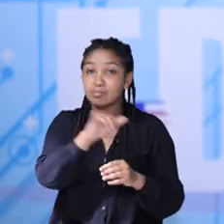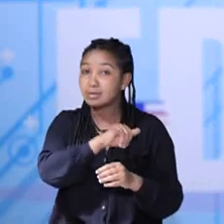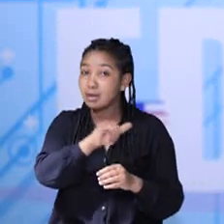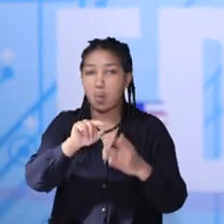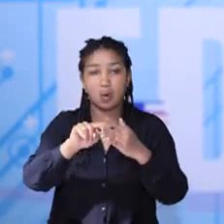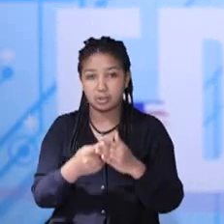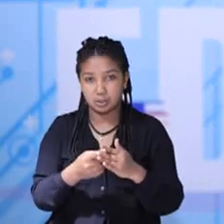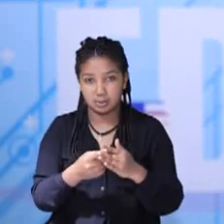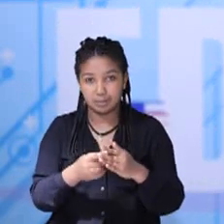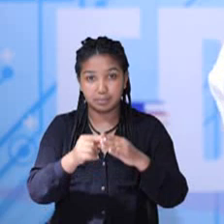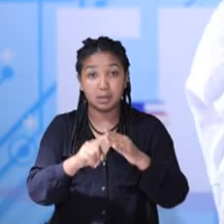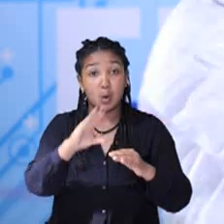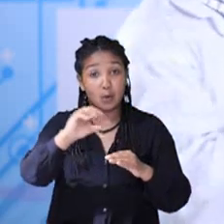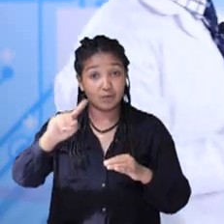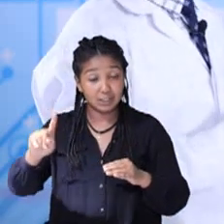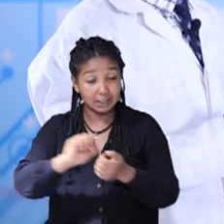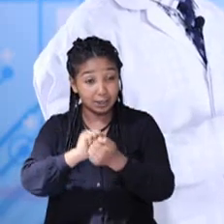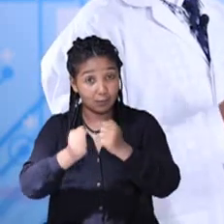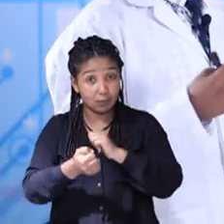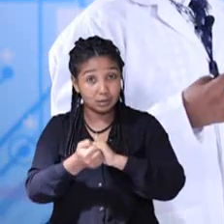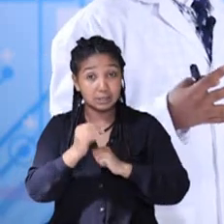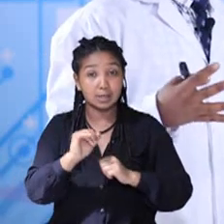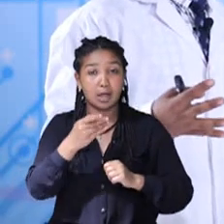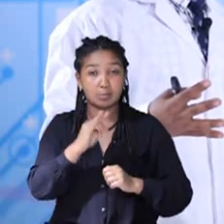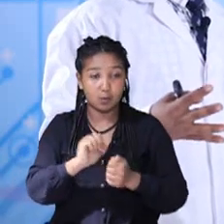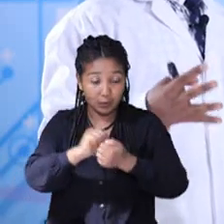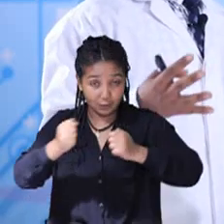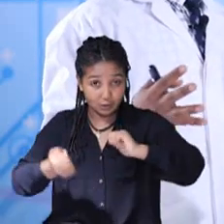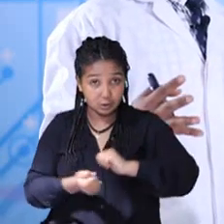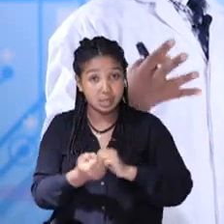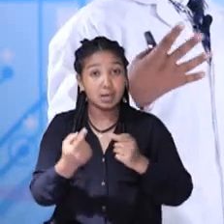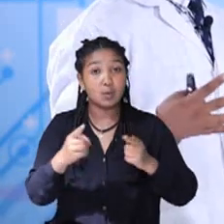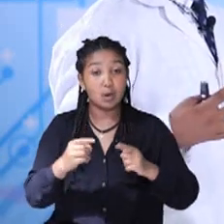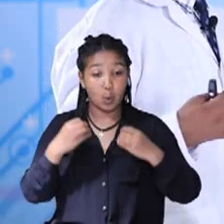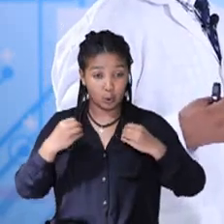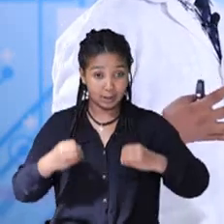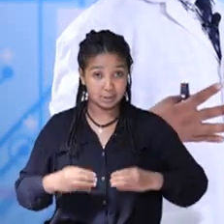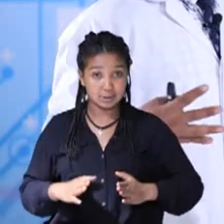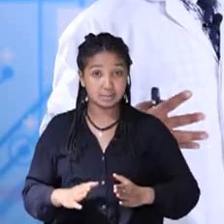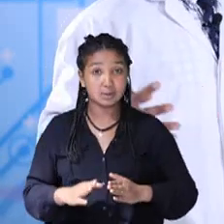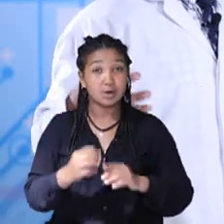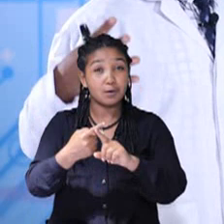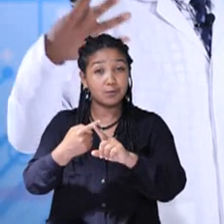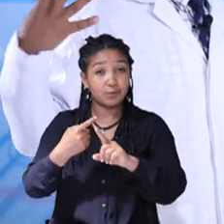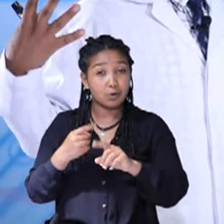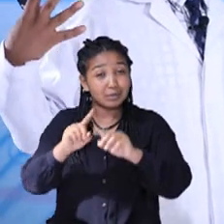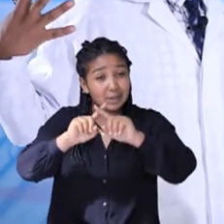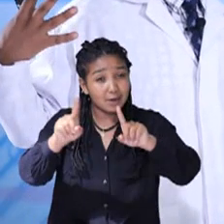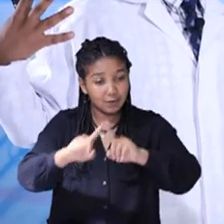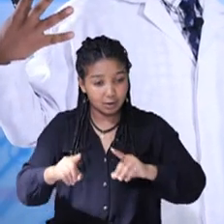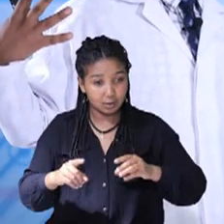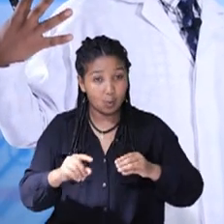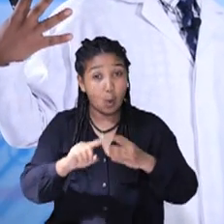origin. So convergent evolution, it is a type of evolution where organisms from